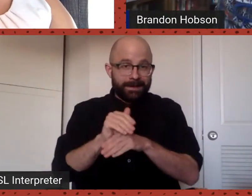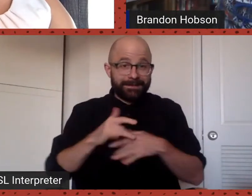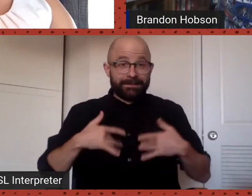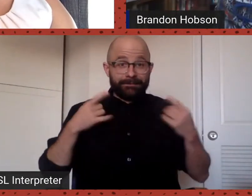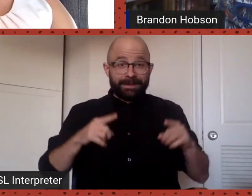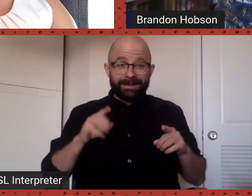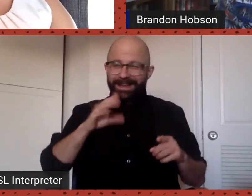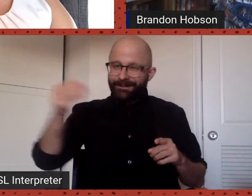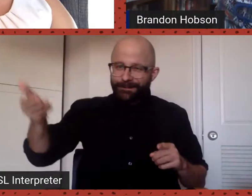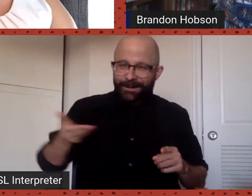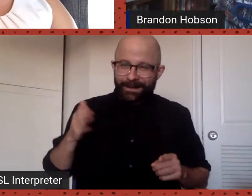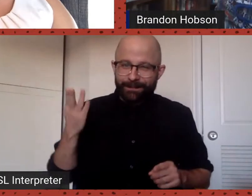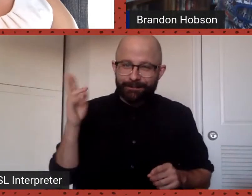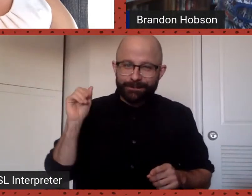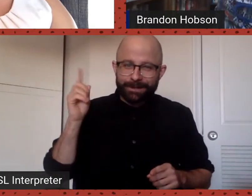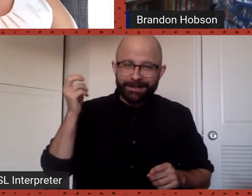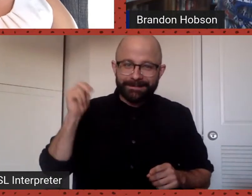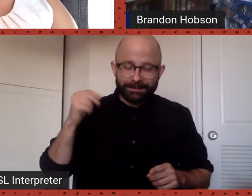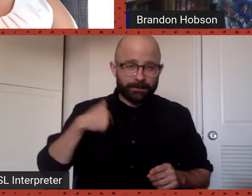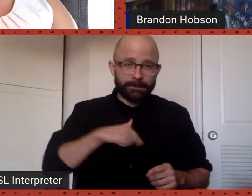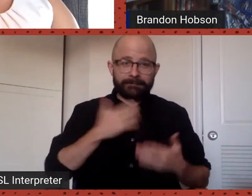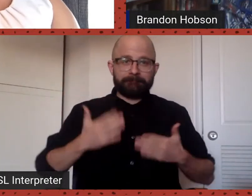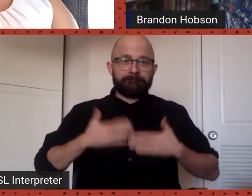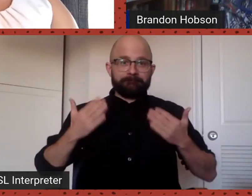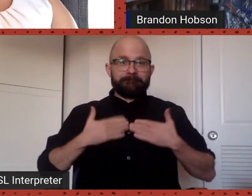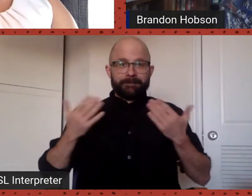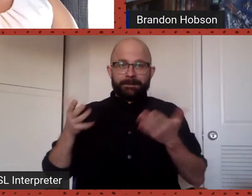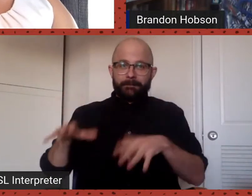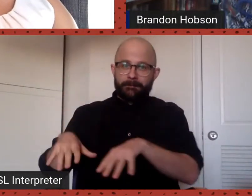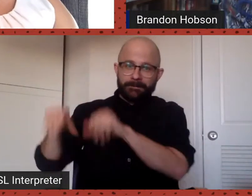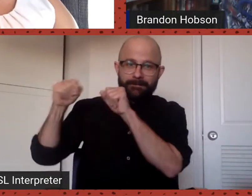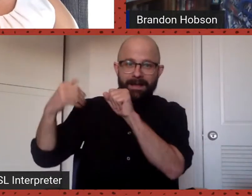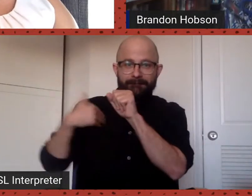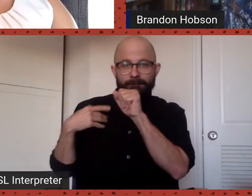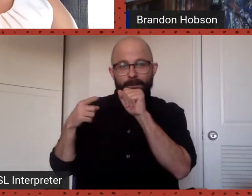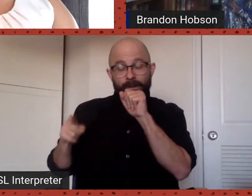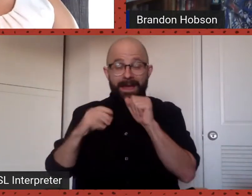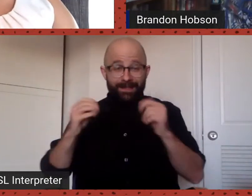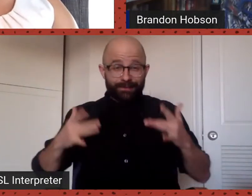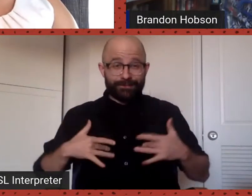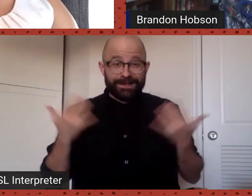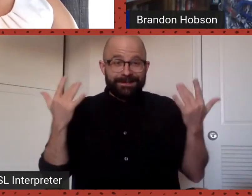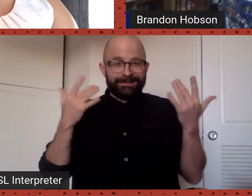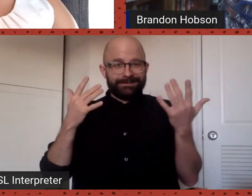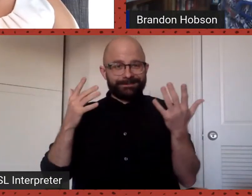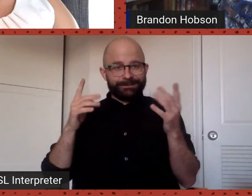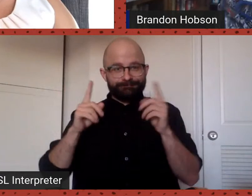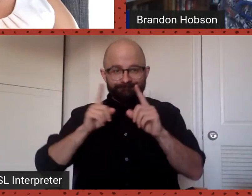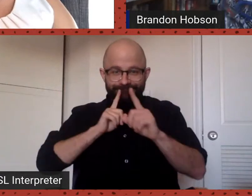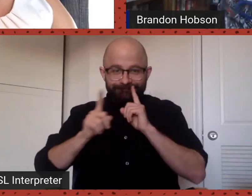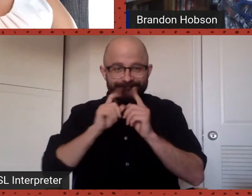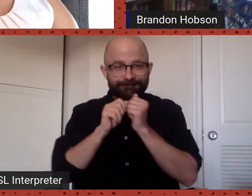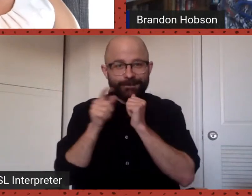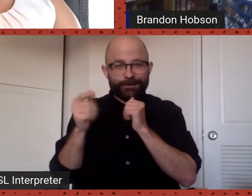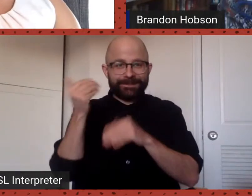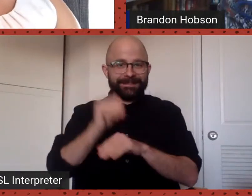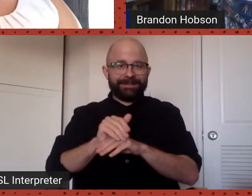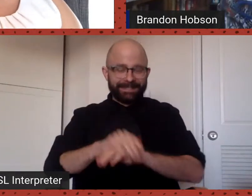Brandon. We are so delighted to have you, and I'm thrilled to be in conversation with you this